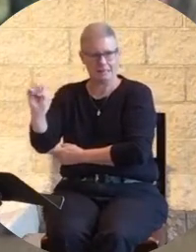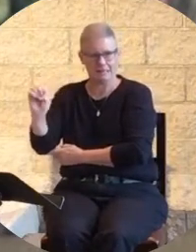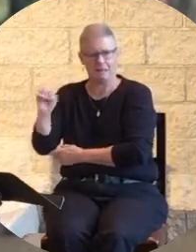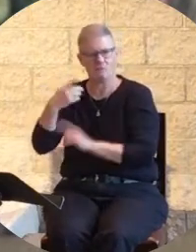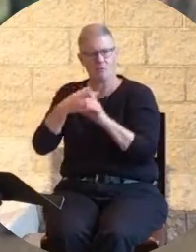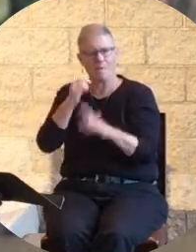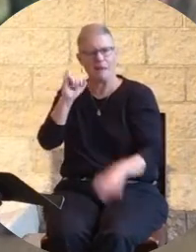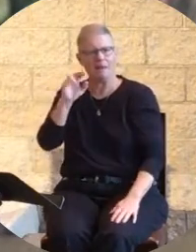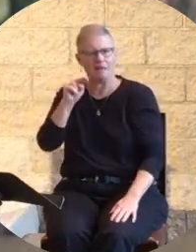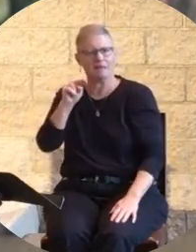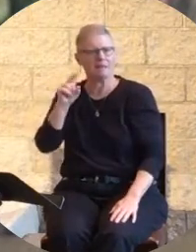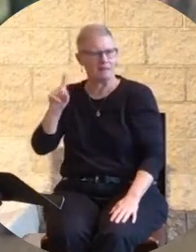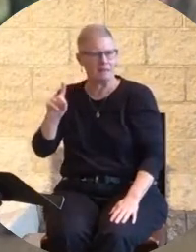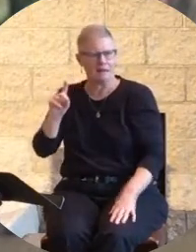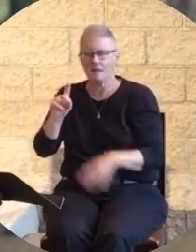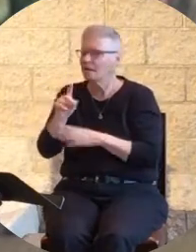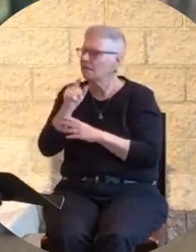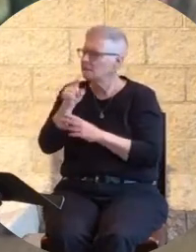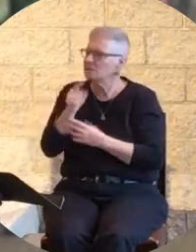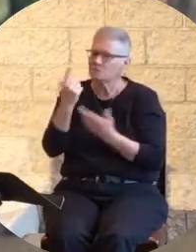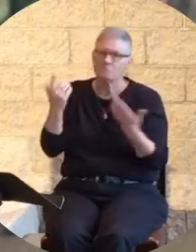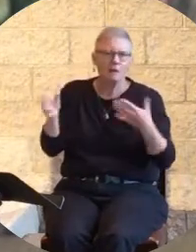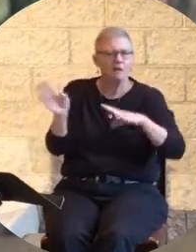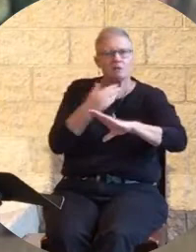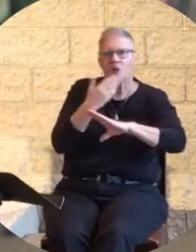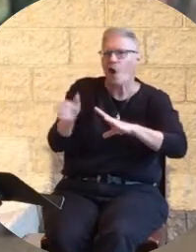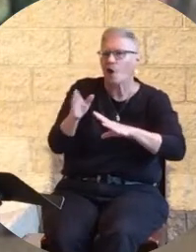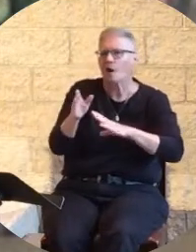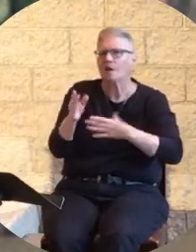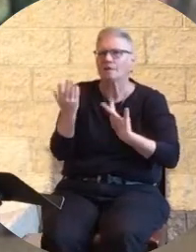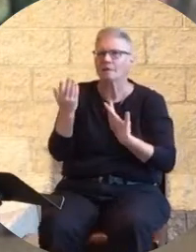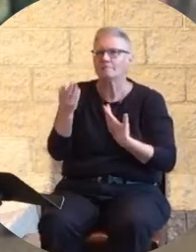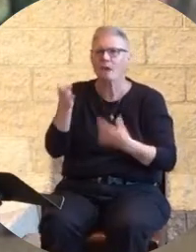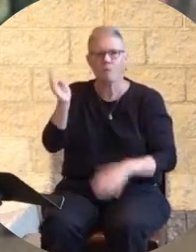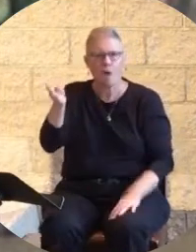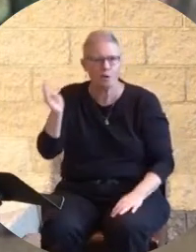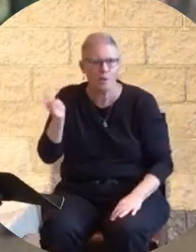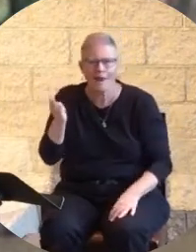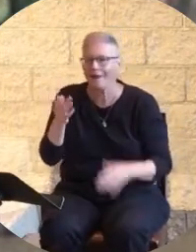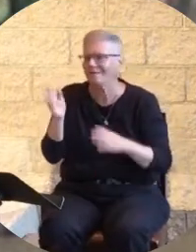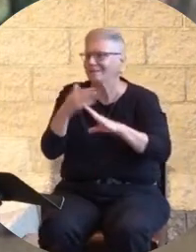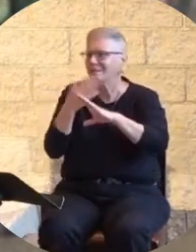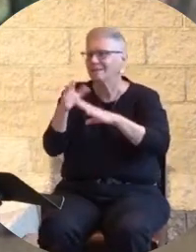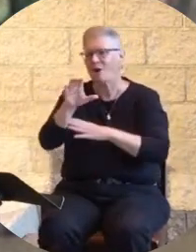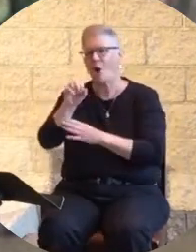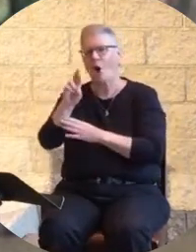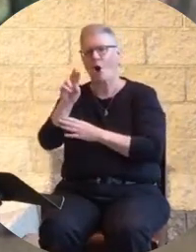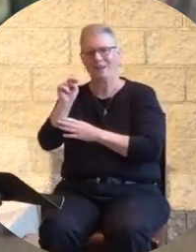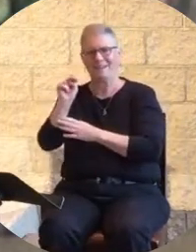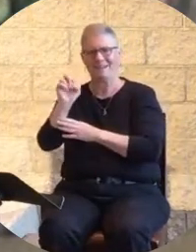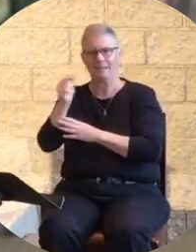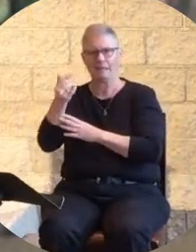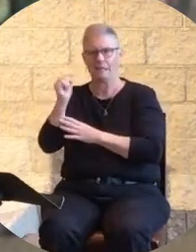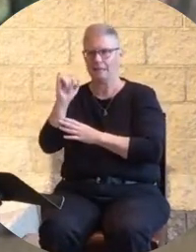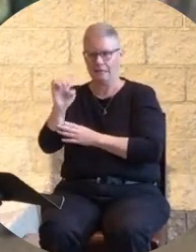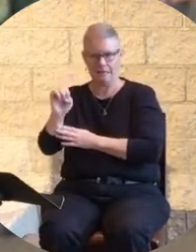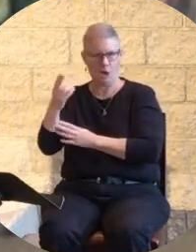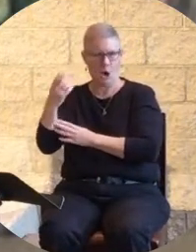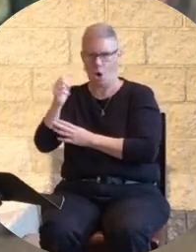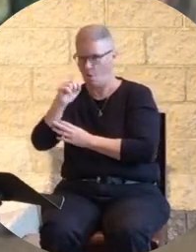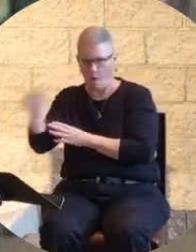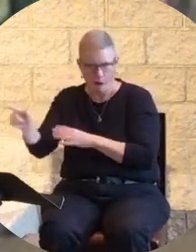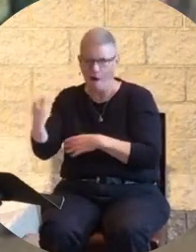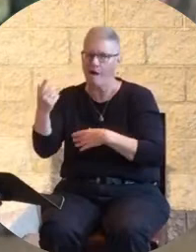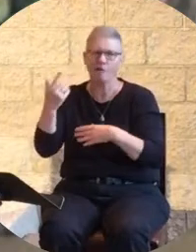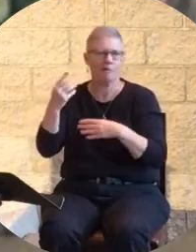on Broadway, the Gospel at Colonus. She sang at Carnegie Hall. She's done multitudinal works of radio and television, over